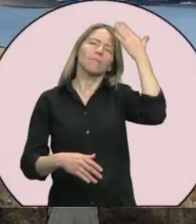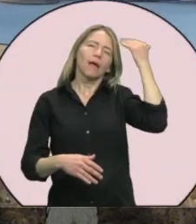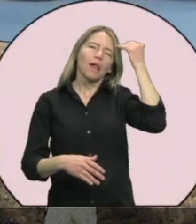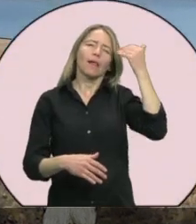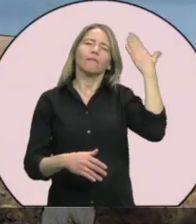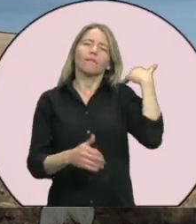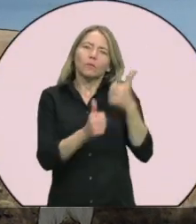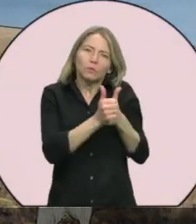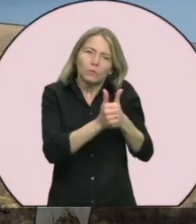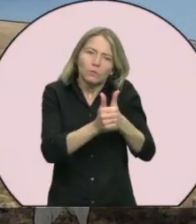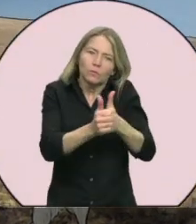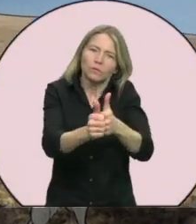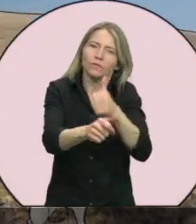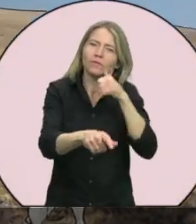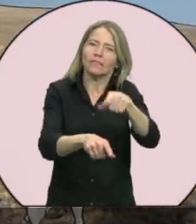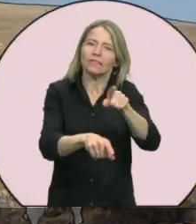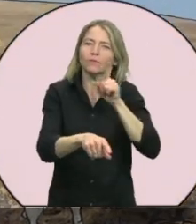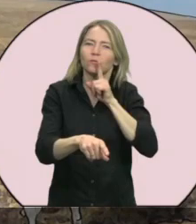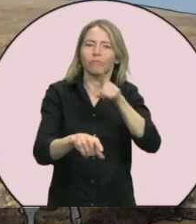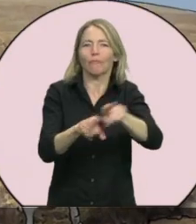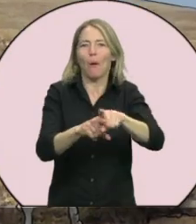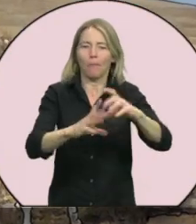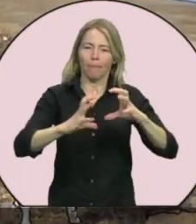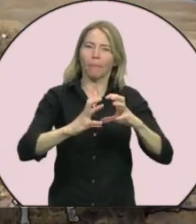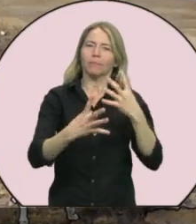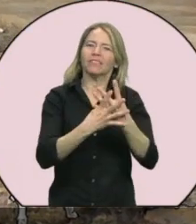She remembers she always used to